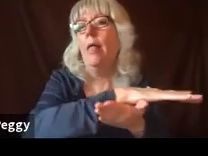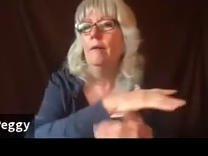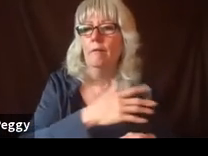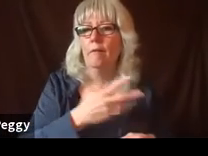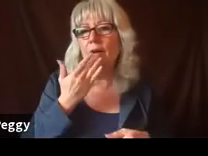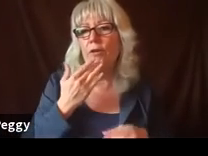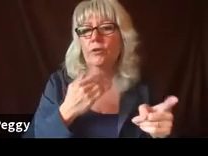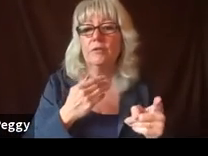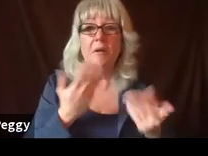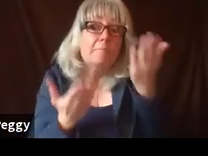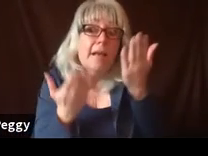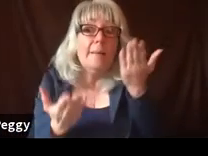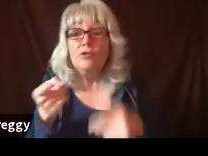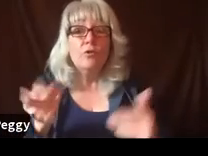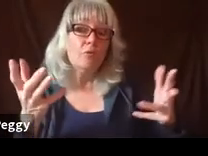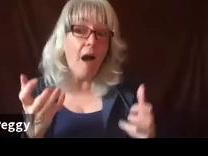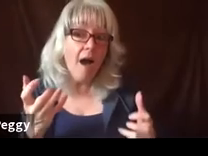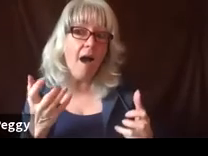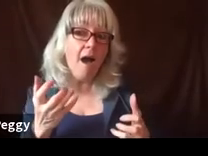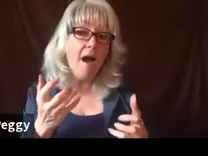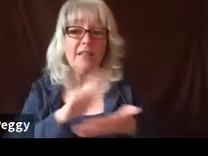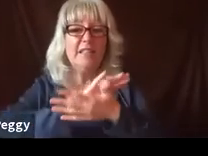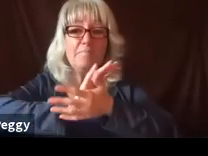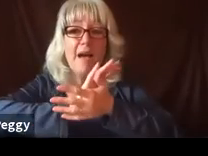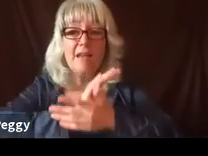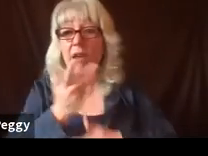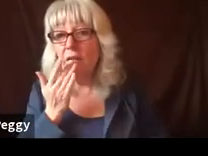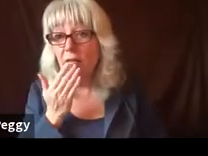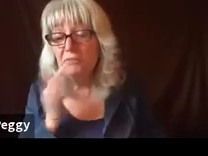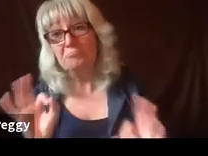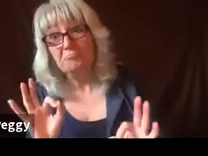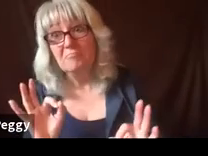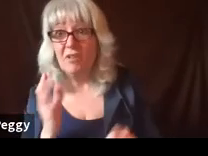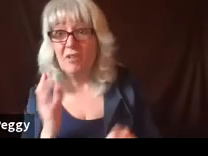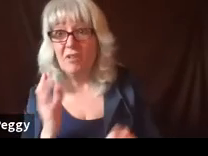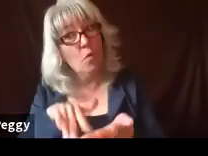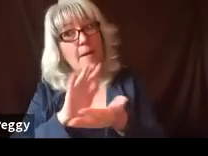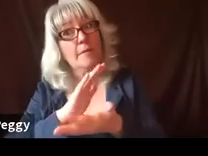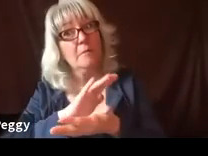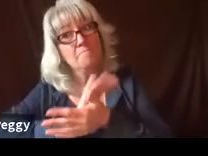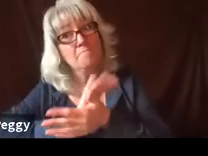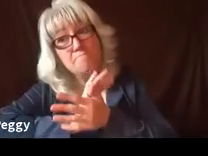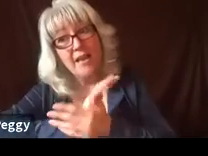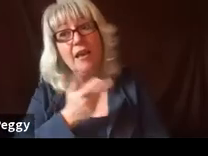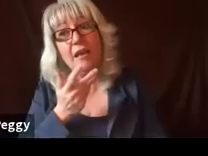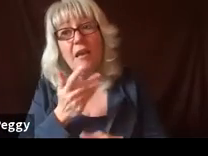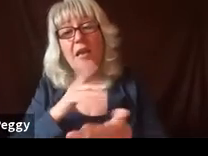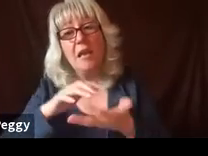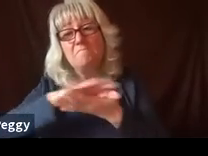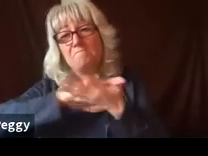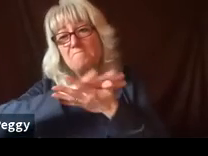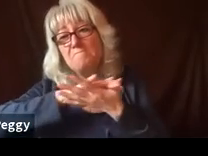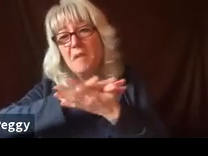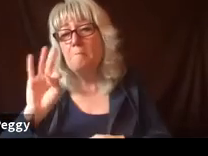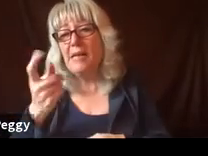colors, unless what you want is muddy colors, because muddy colors are awesome. Okay, so you're going to need a container